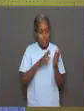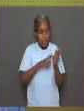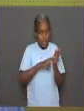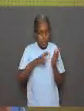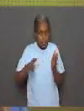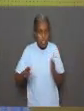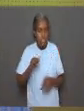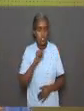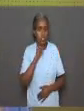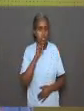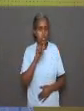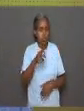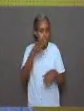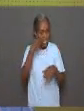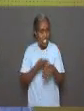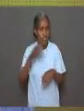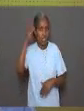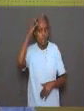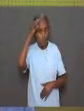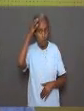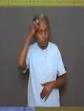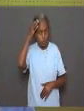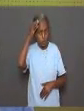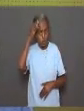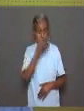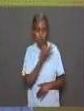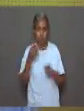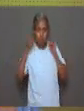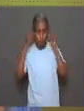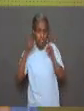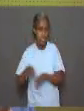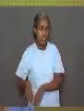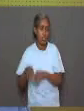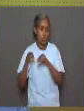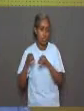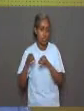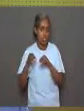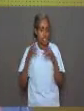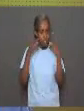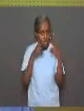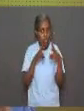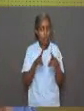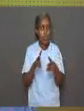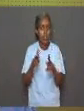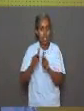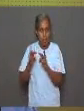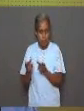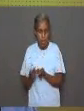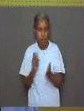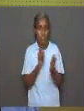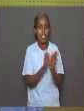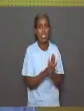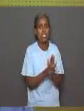Reflection is not a difficult concept to master, students. Let us look at a pair of